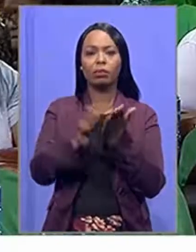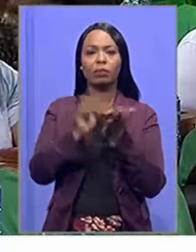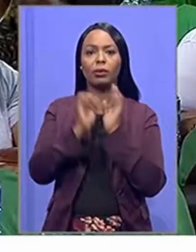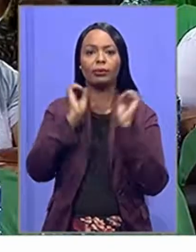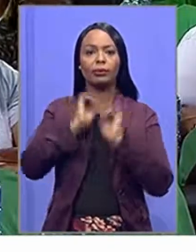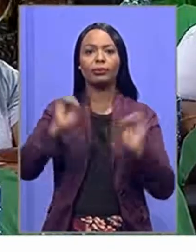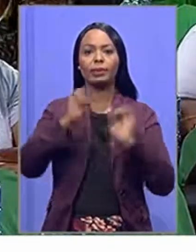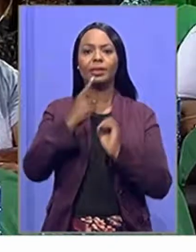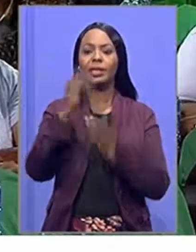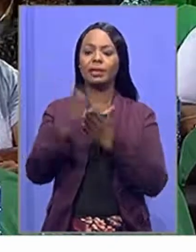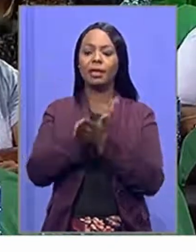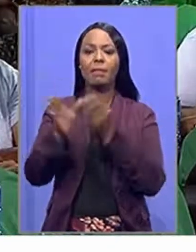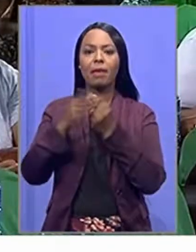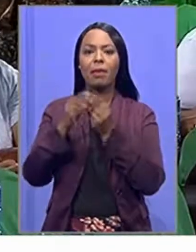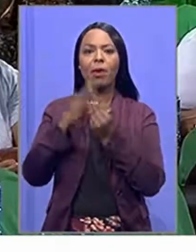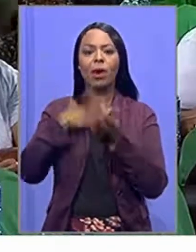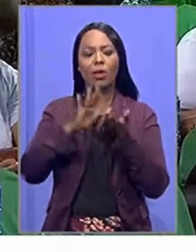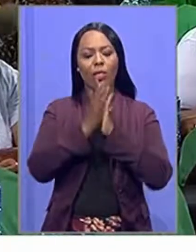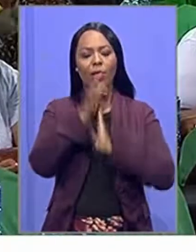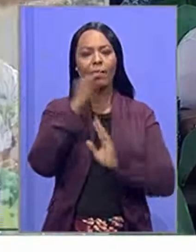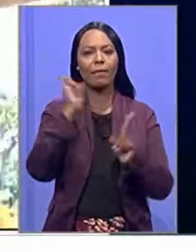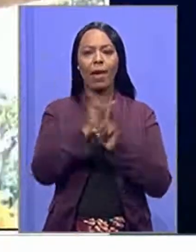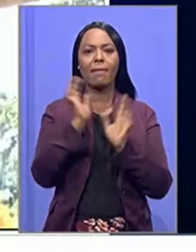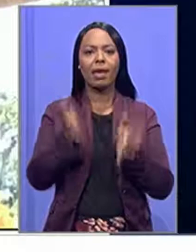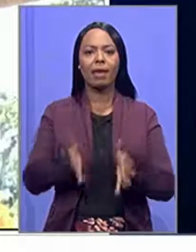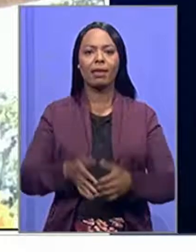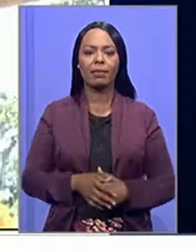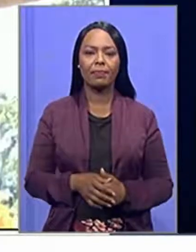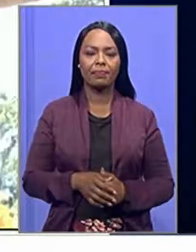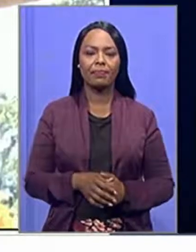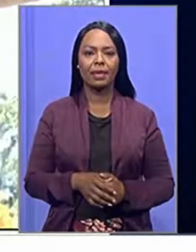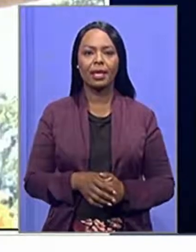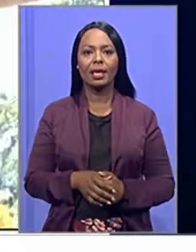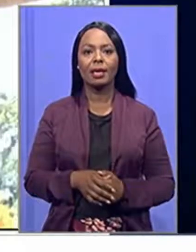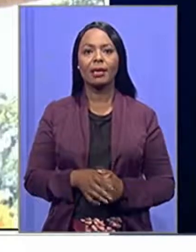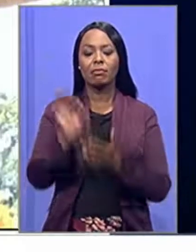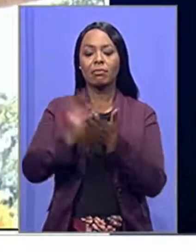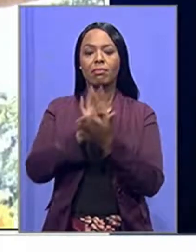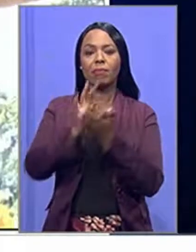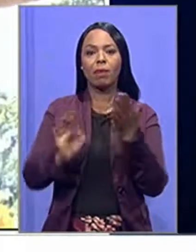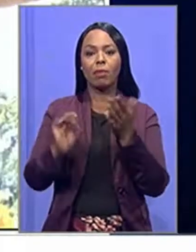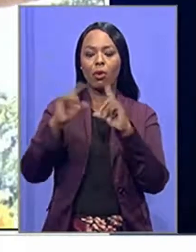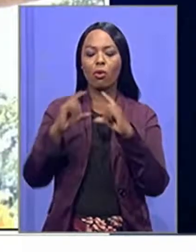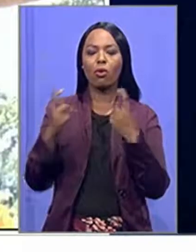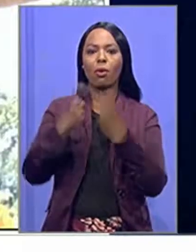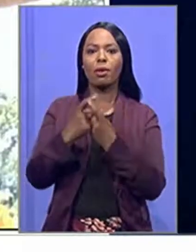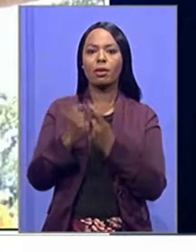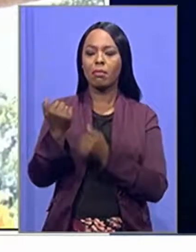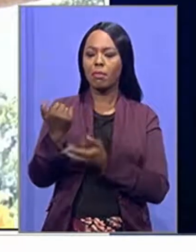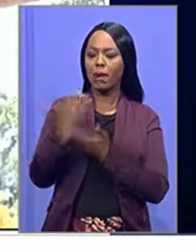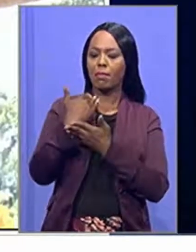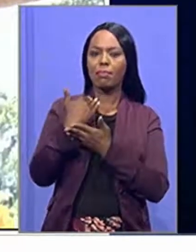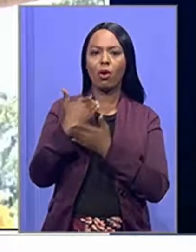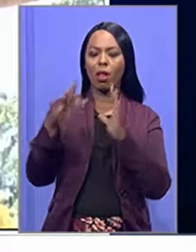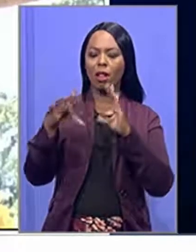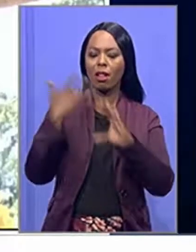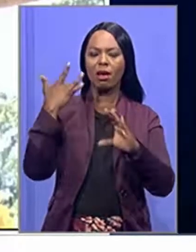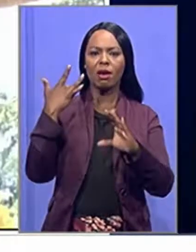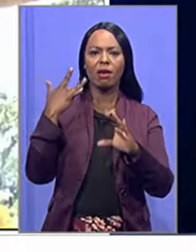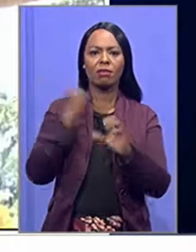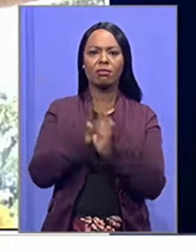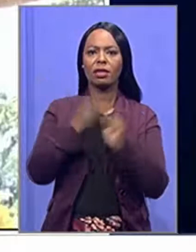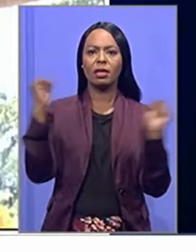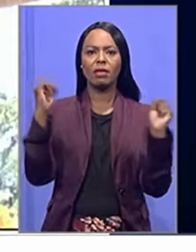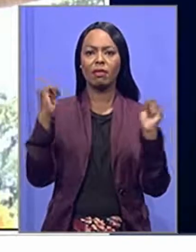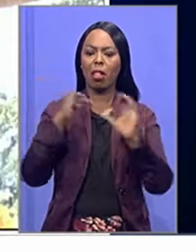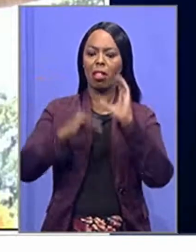dingwe tsa ANC di batla go mo senya leina. The Electoral Committee did not receive the letter via an email or normal means of